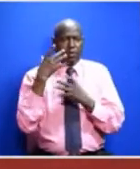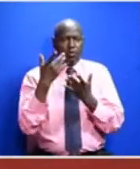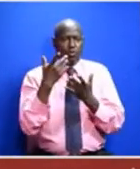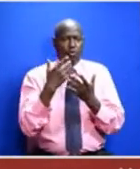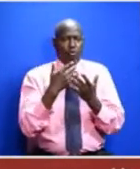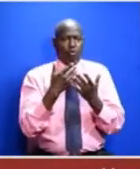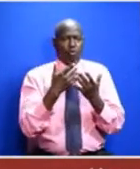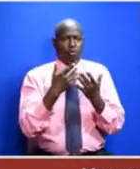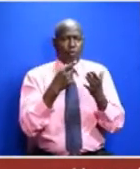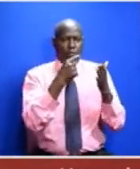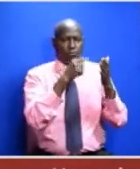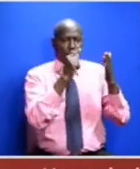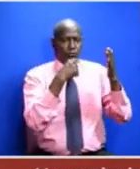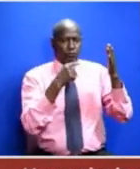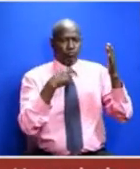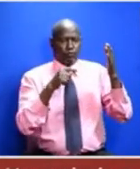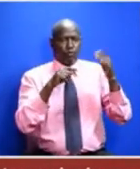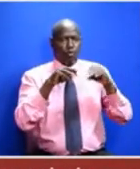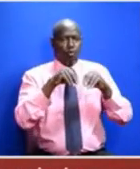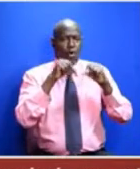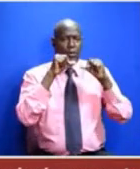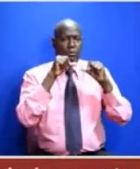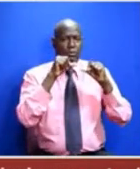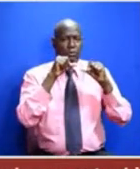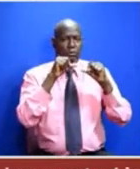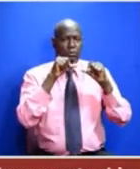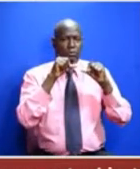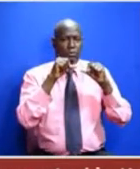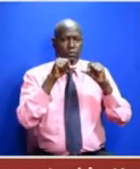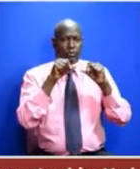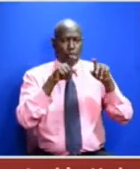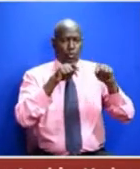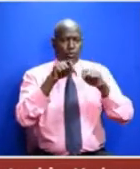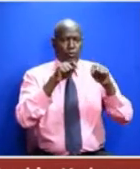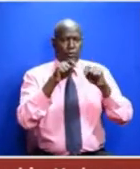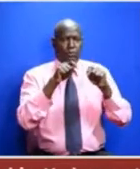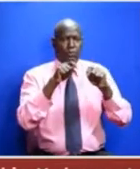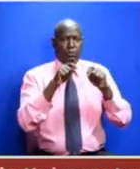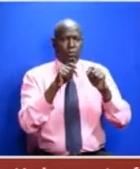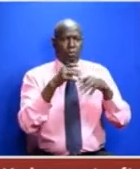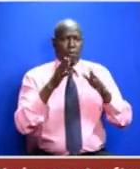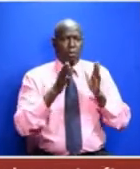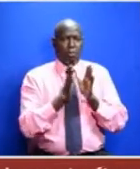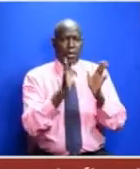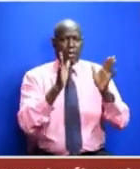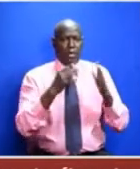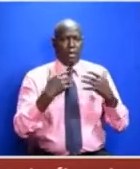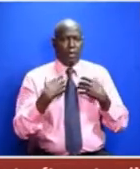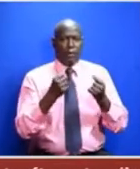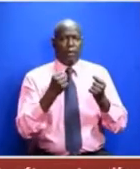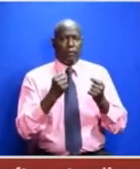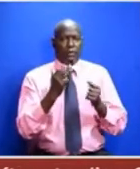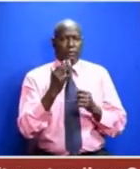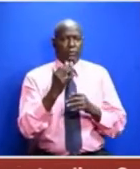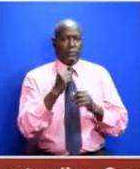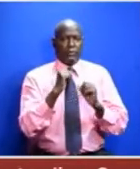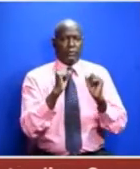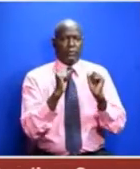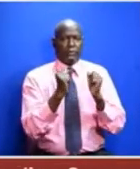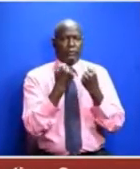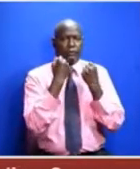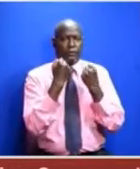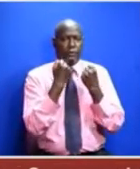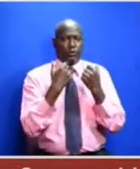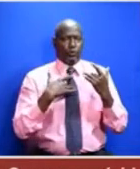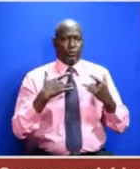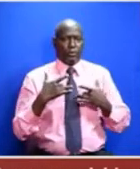passing the threshold for quality control and public health and safety concerns. And we have also given other